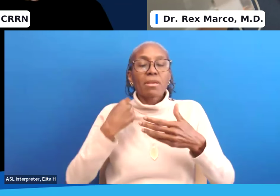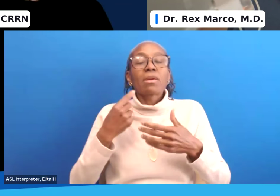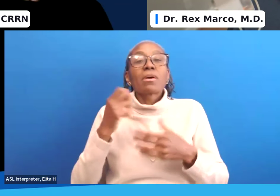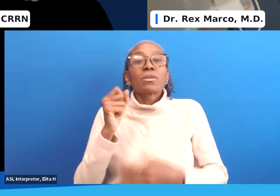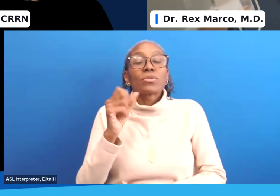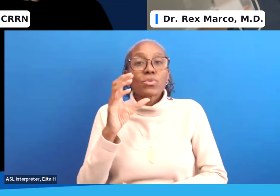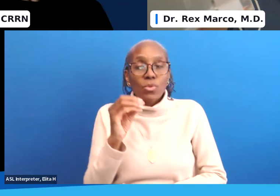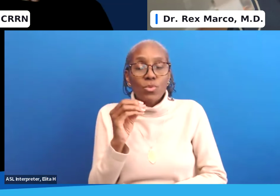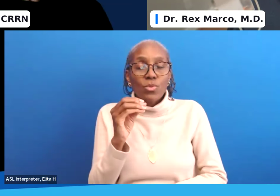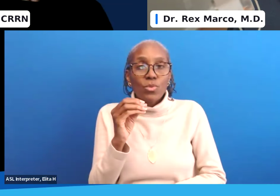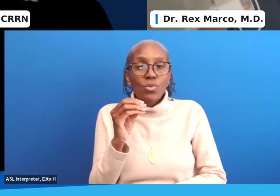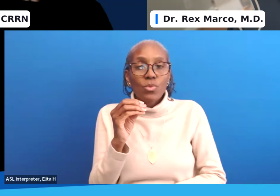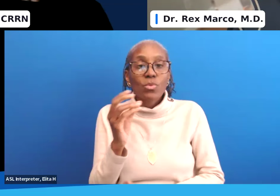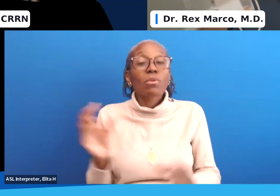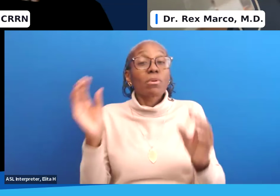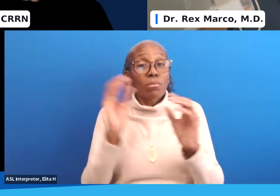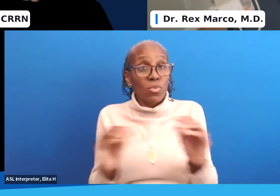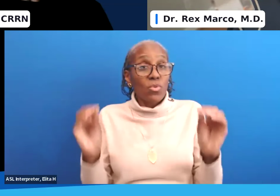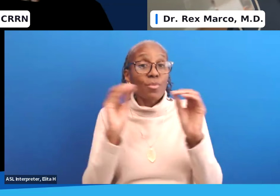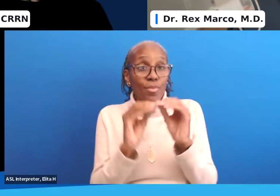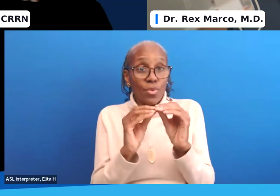so more and more